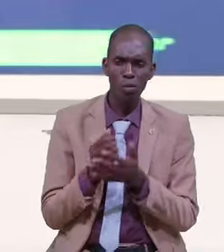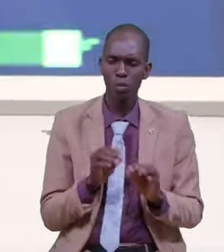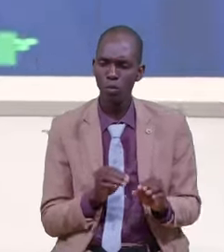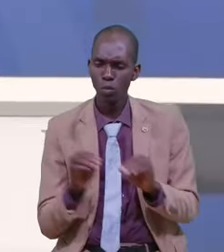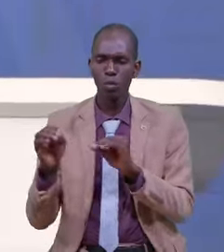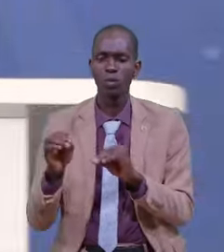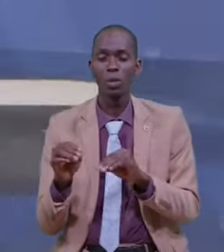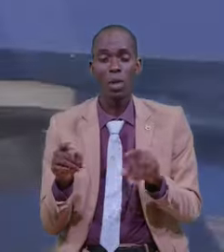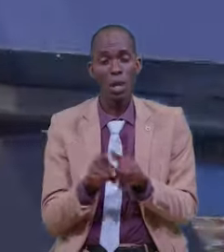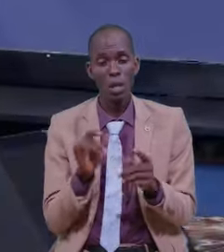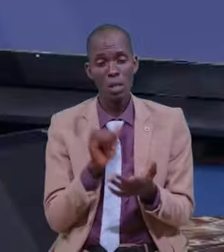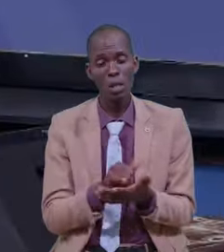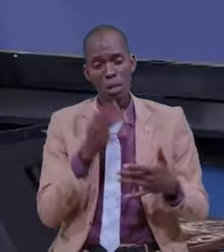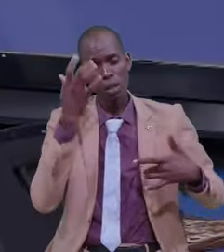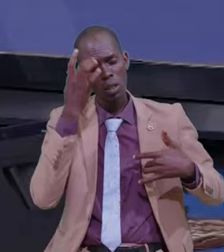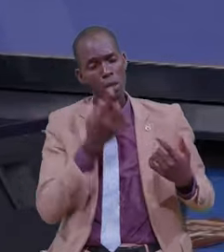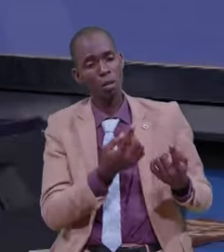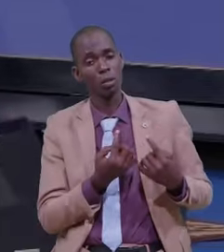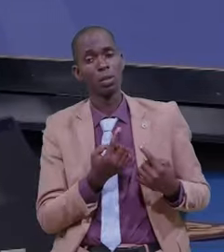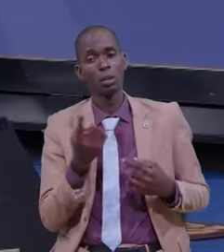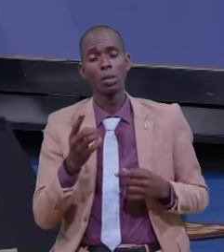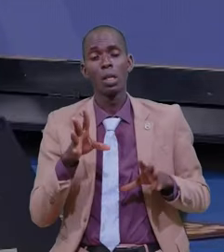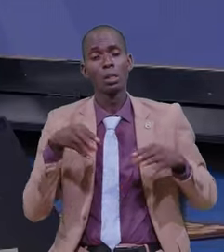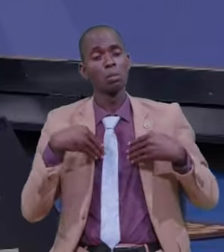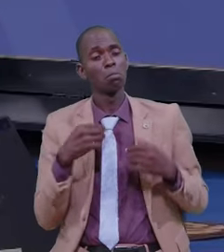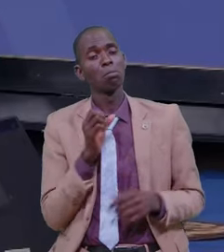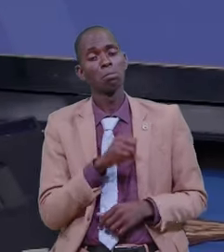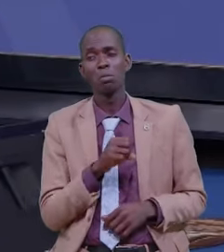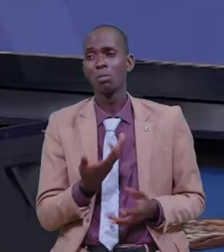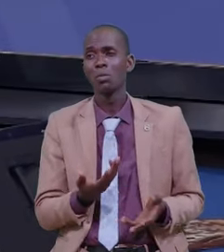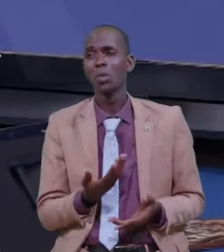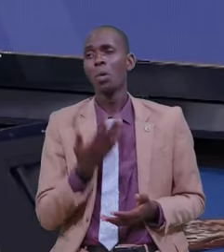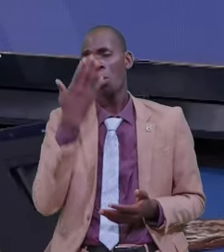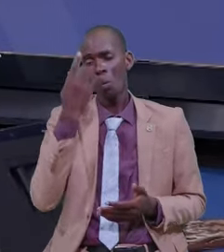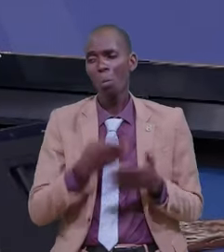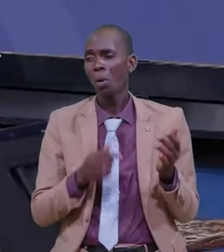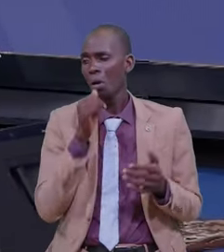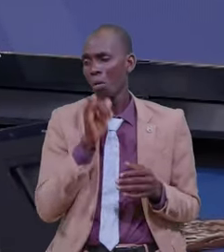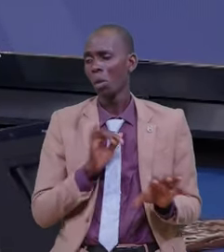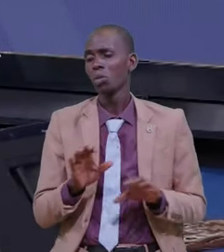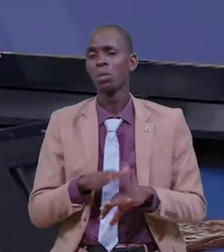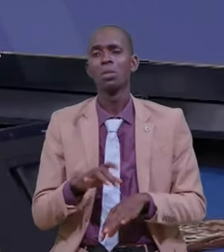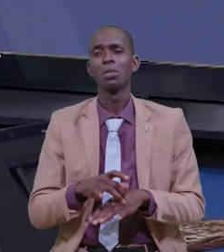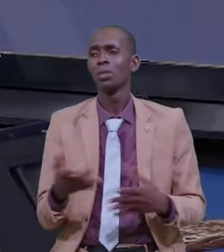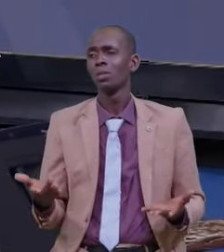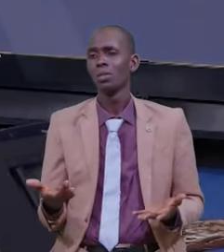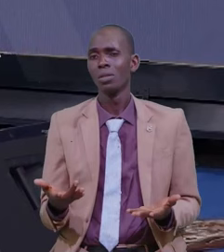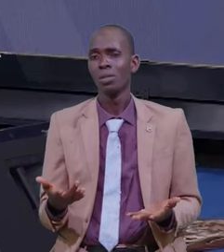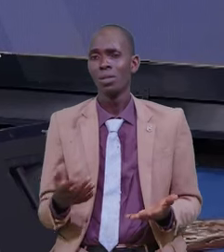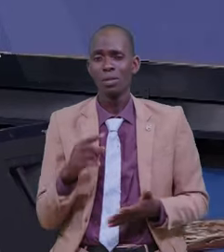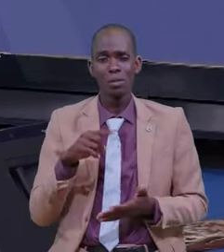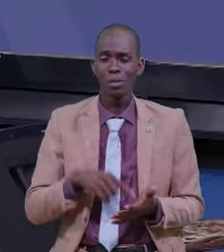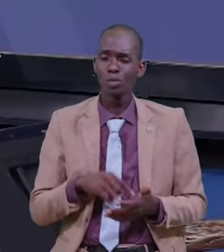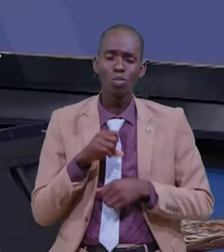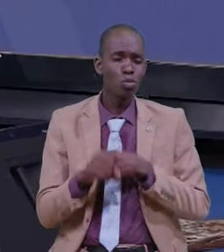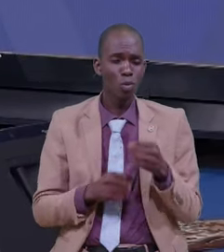comes, you say, yes. What am I even doing here on earth? This suffering is too much.